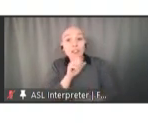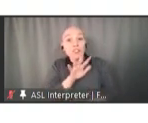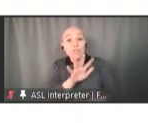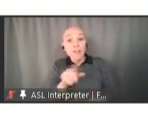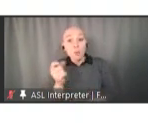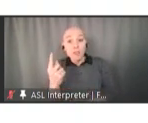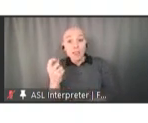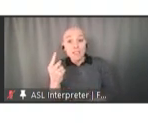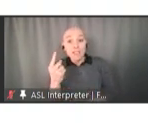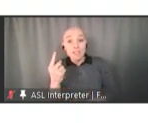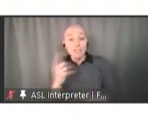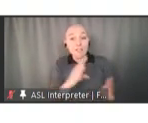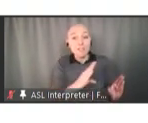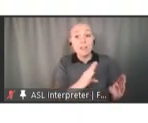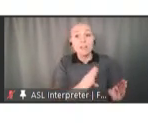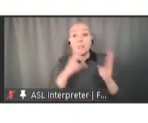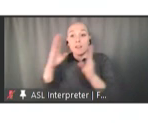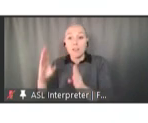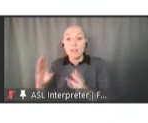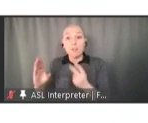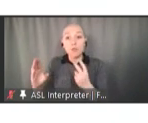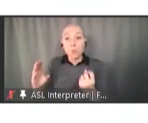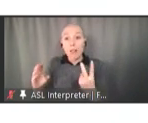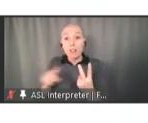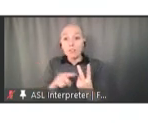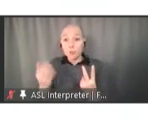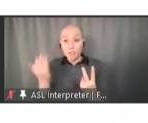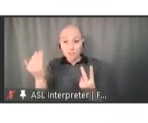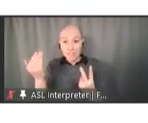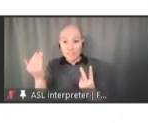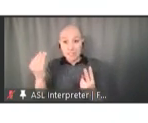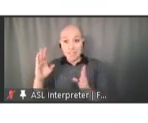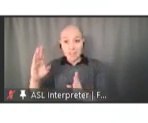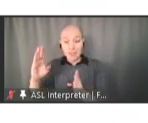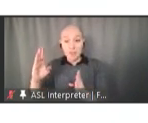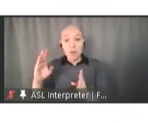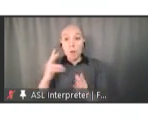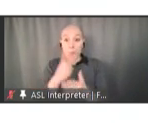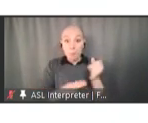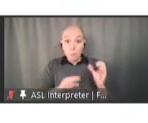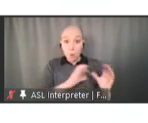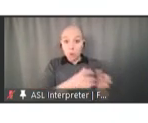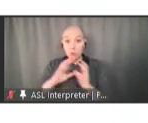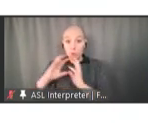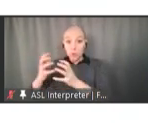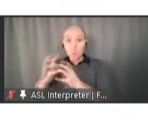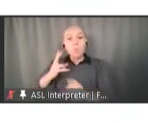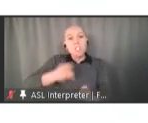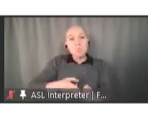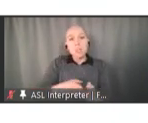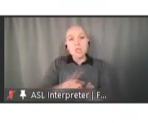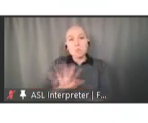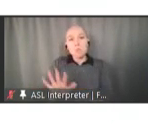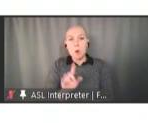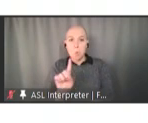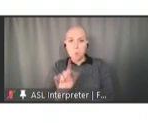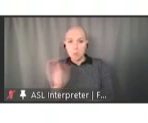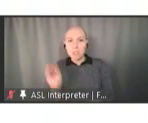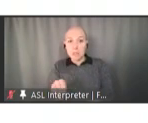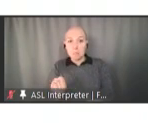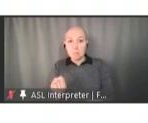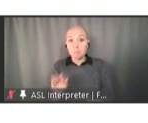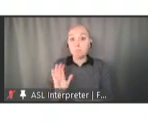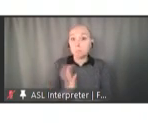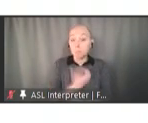years, participation is about 1%. We're hoping to promote VSAFE participation in anticipation of